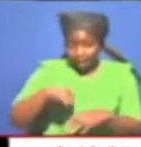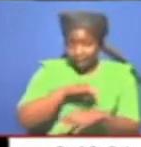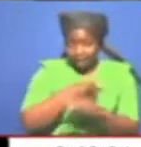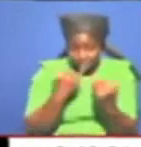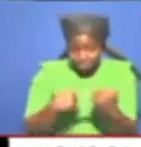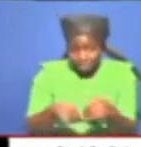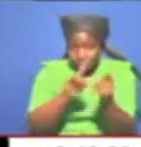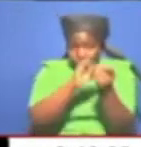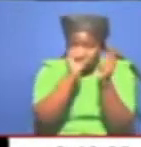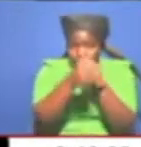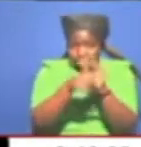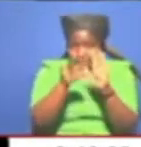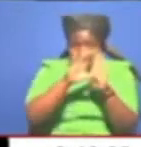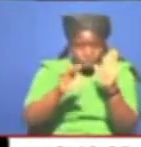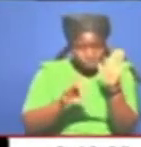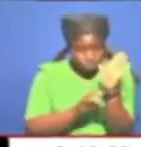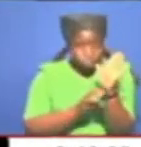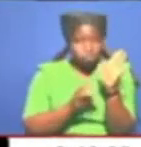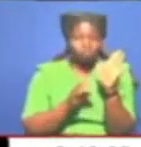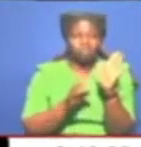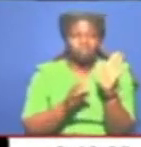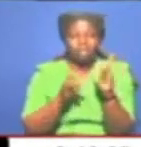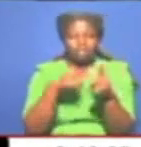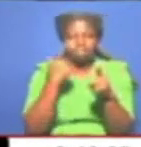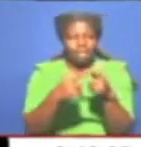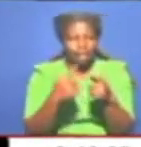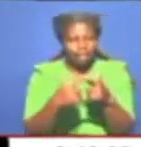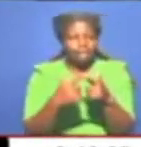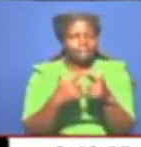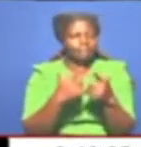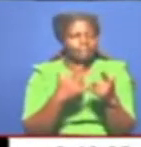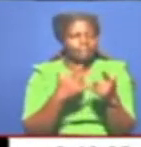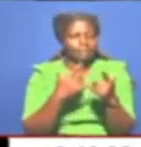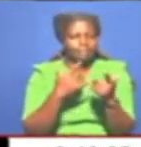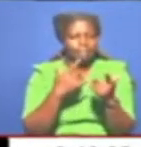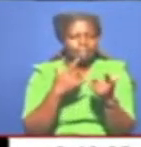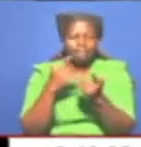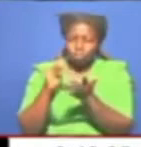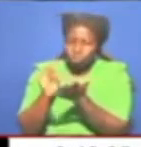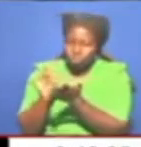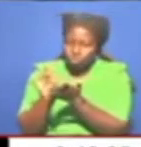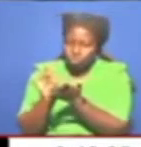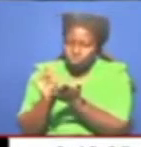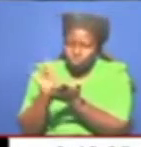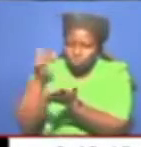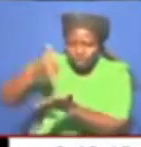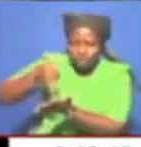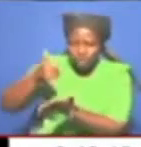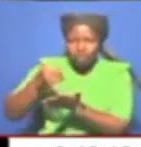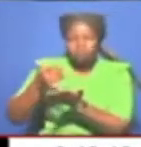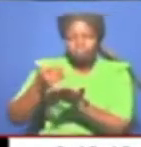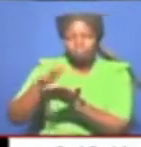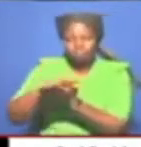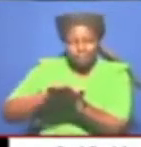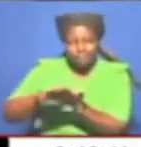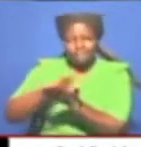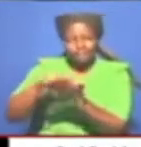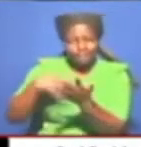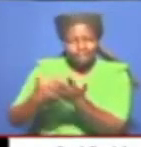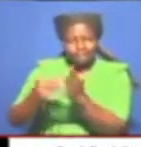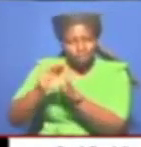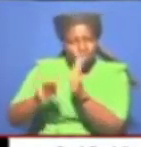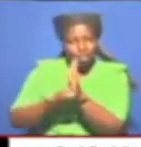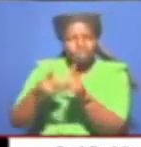this constitution and it touches on the basic structure of the constitution, then we have to go outside the